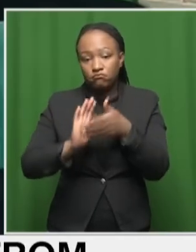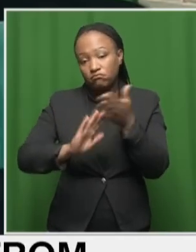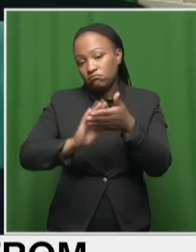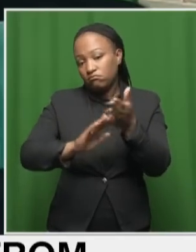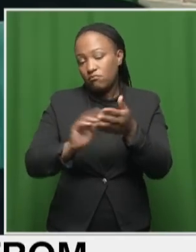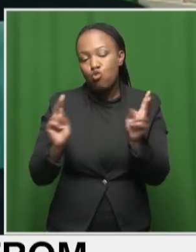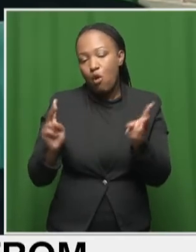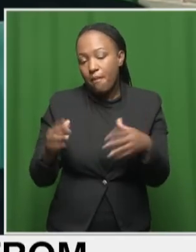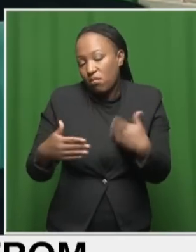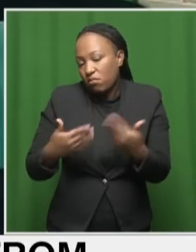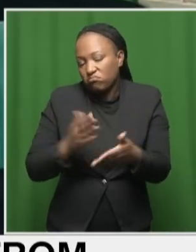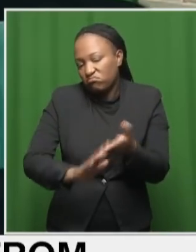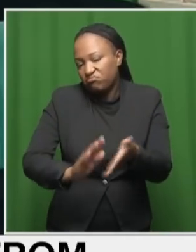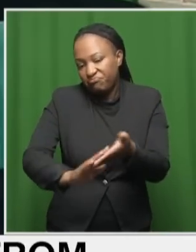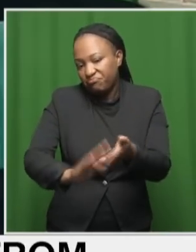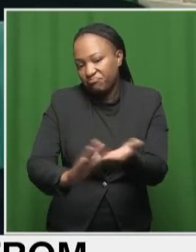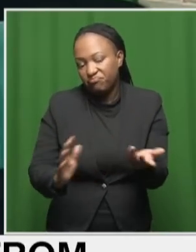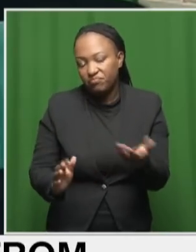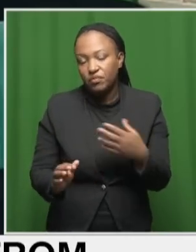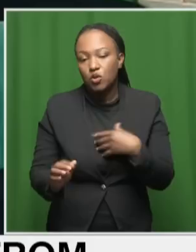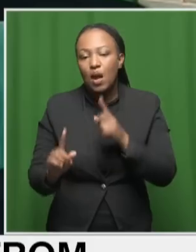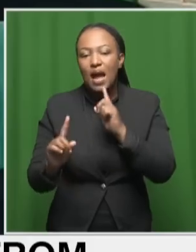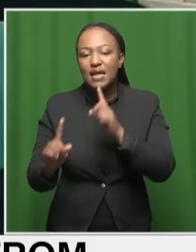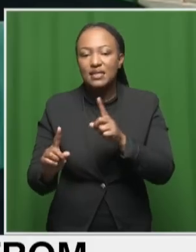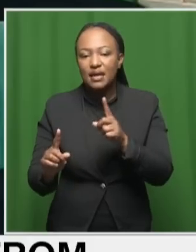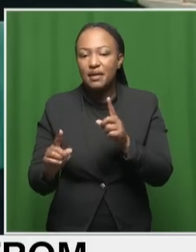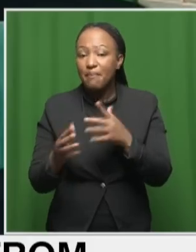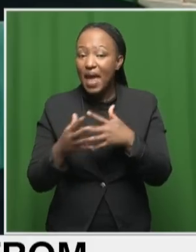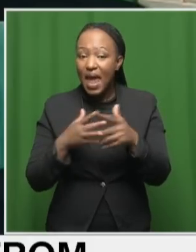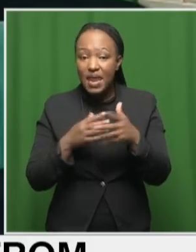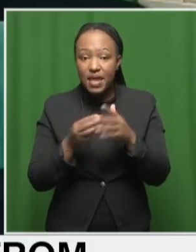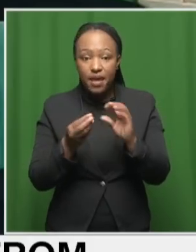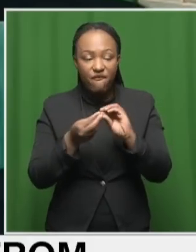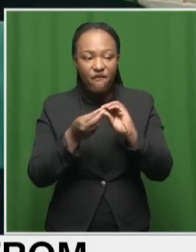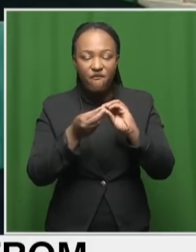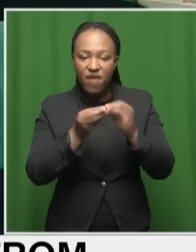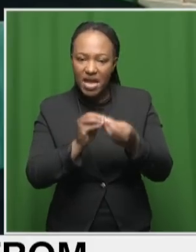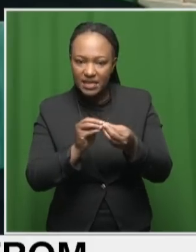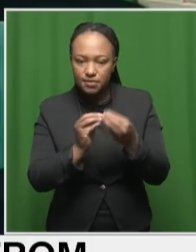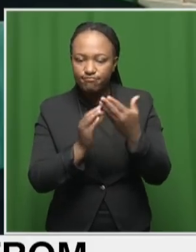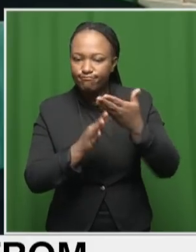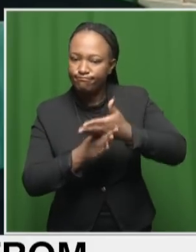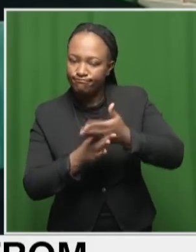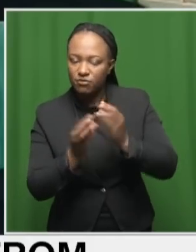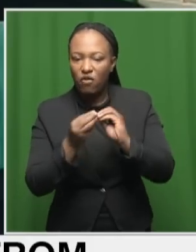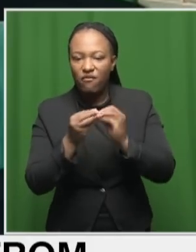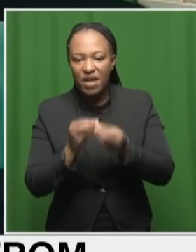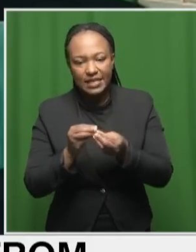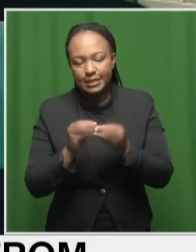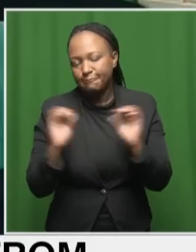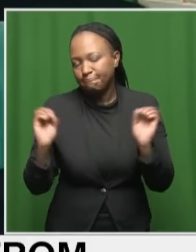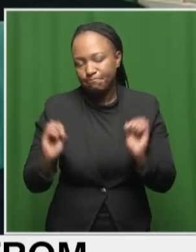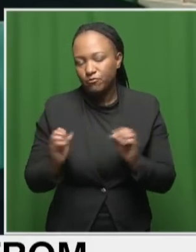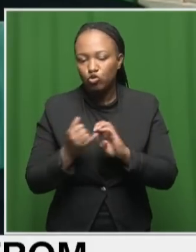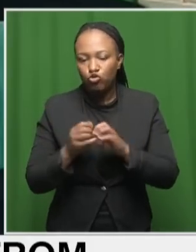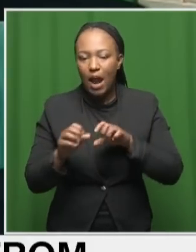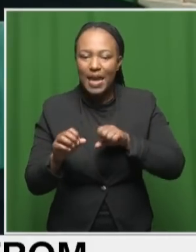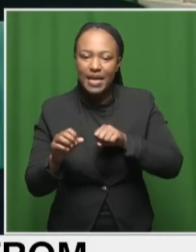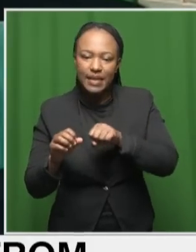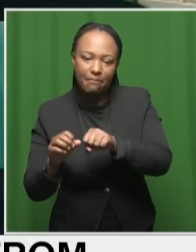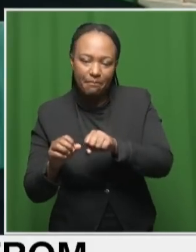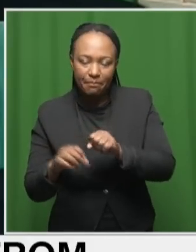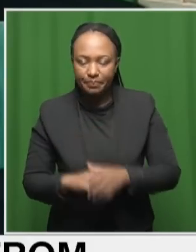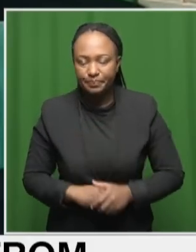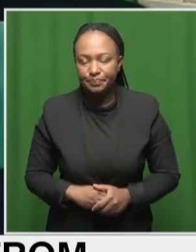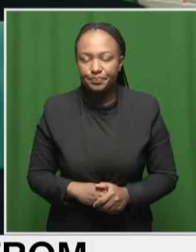normal schooling. So to answer your question, no, I don't think that there are any interventions that are meaningfully going to catch us up from what we've